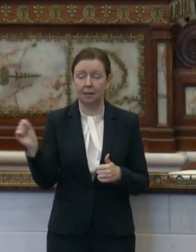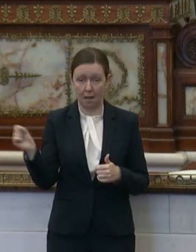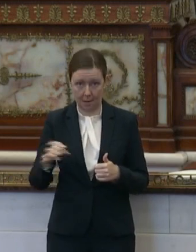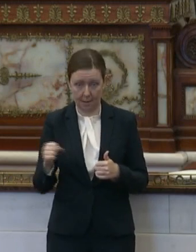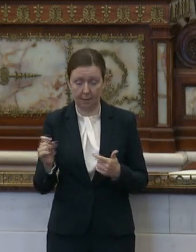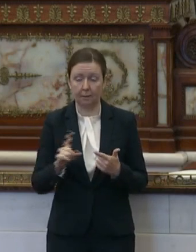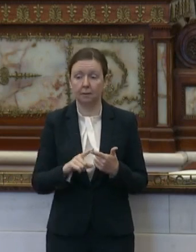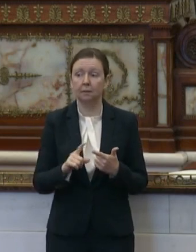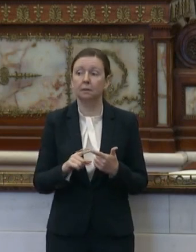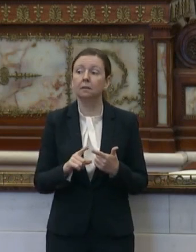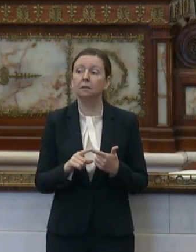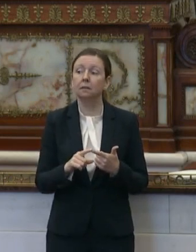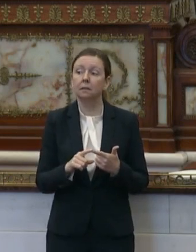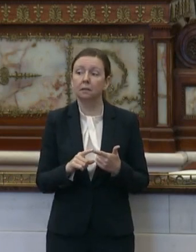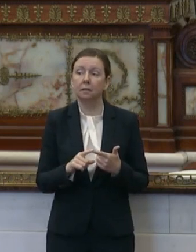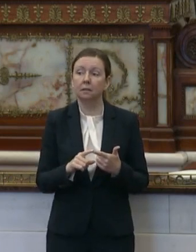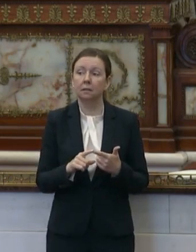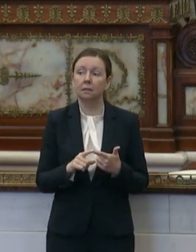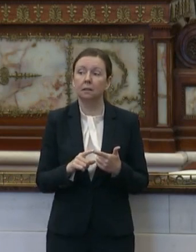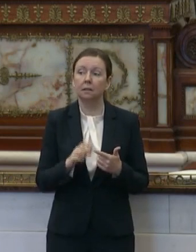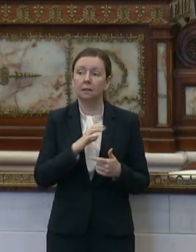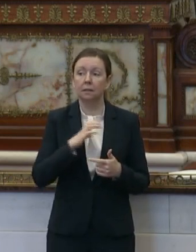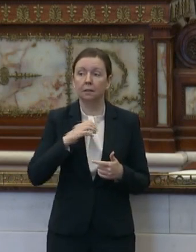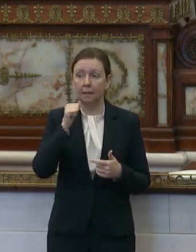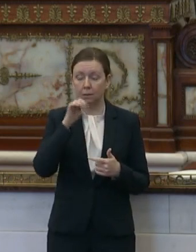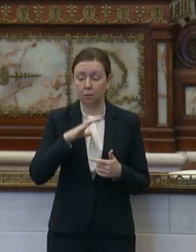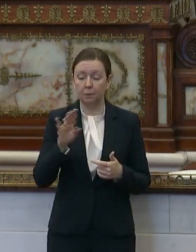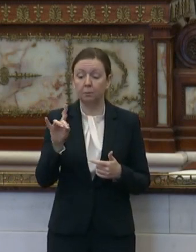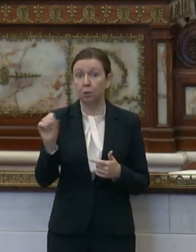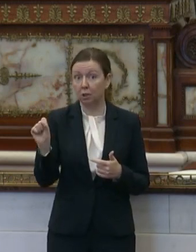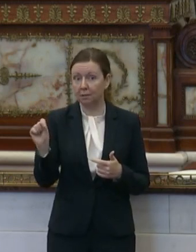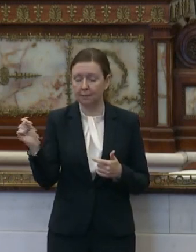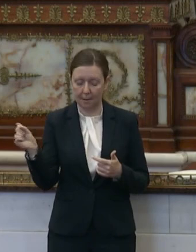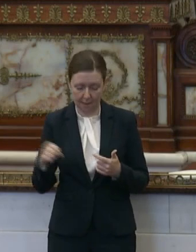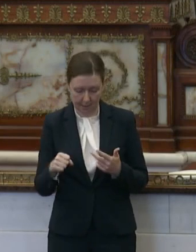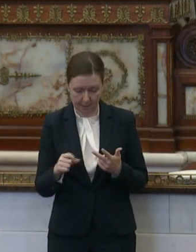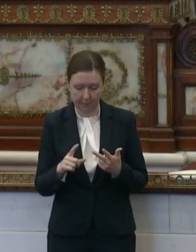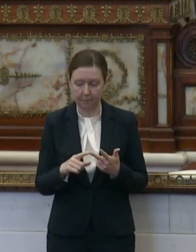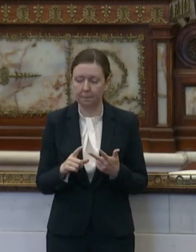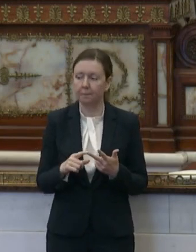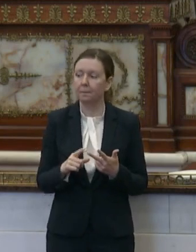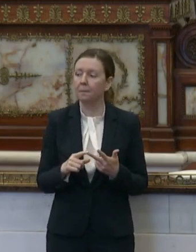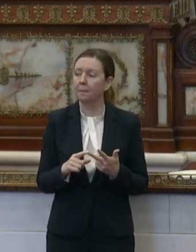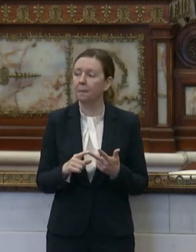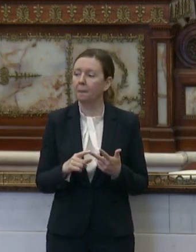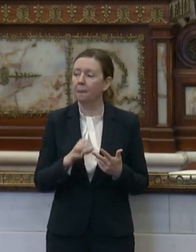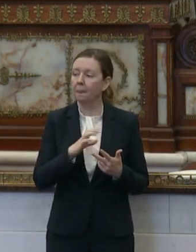Aye. Aye. Councilwoman Brooks. Councilwoman